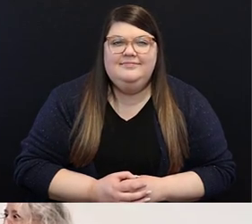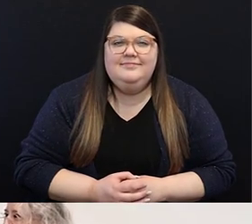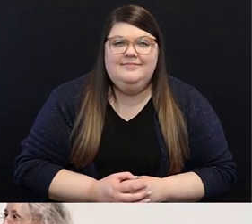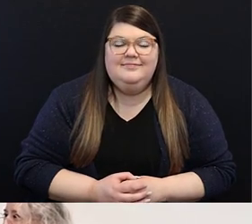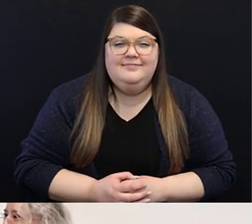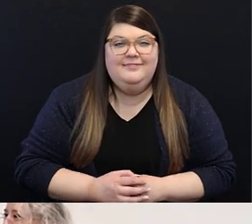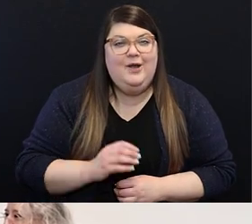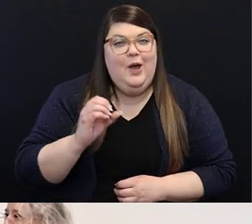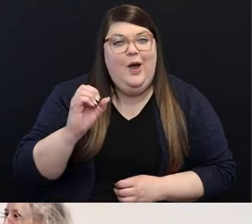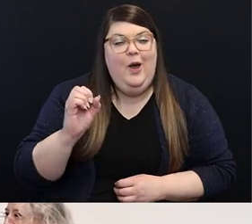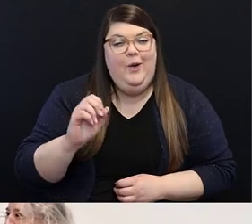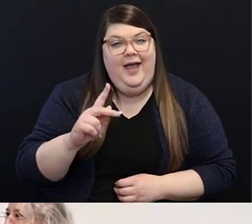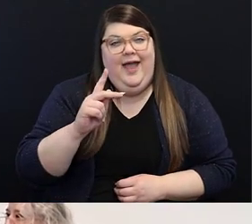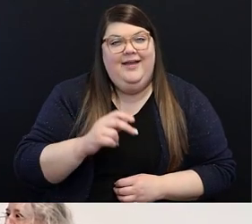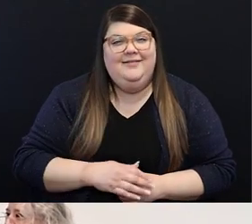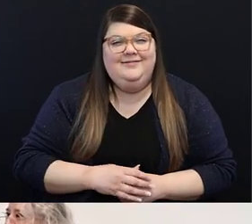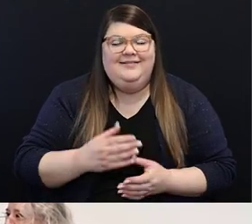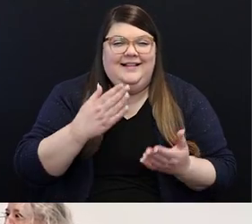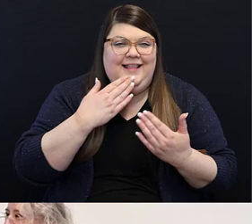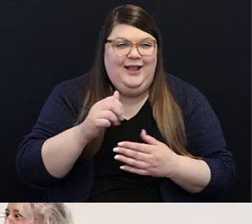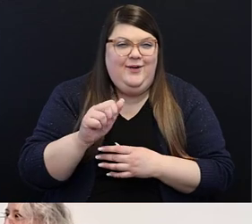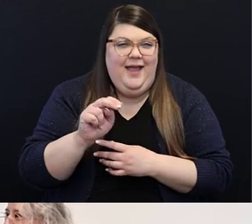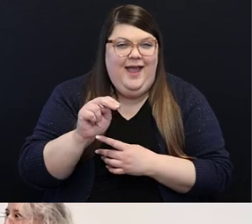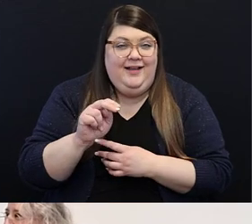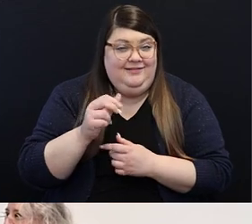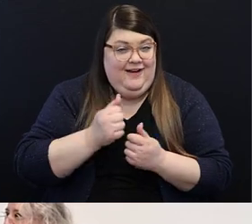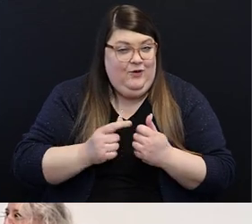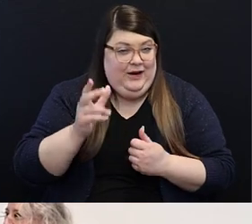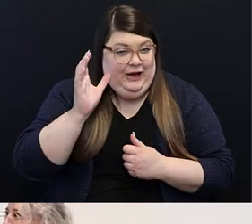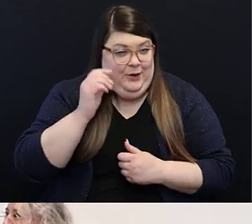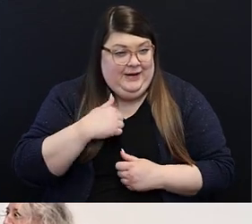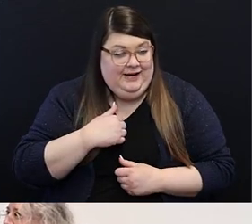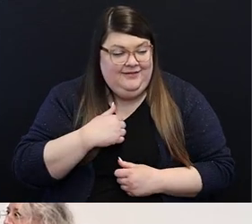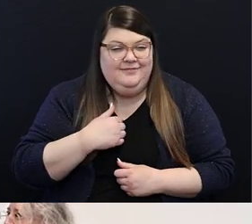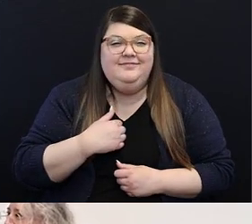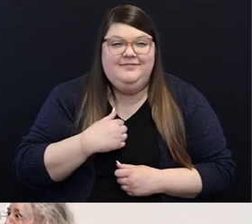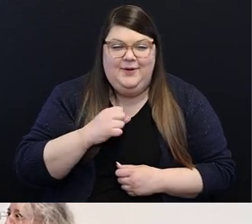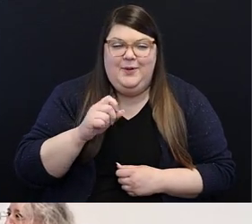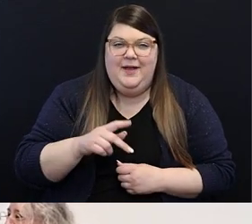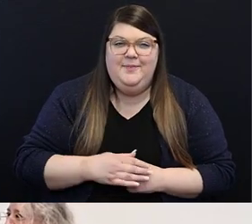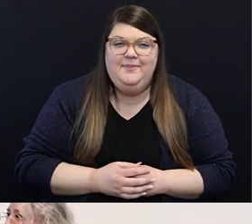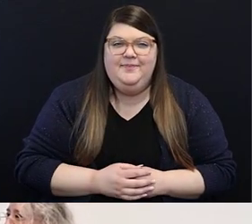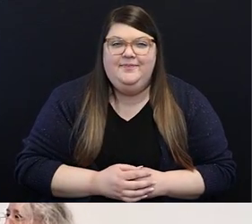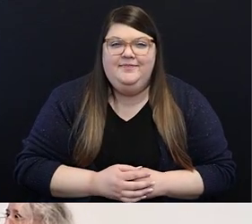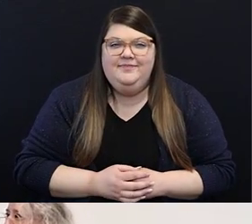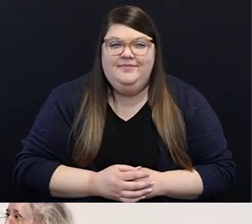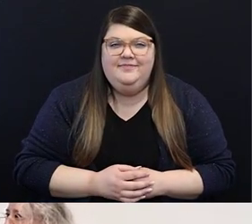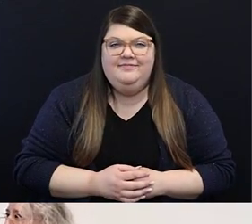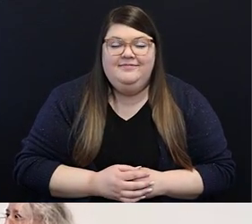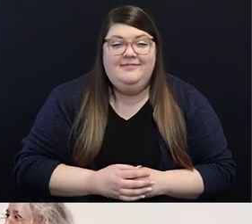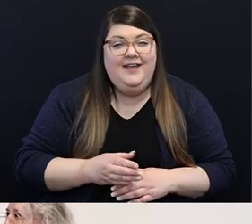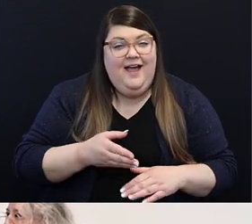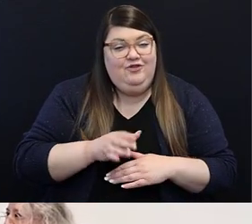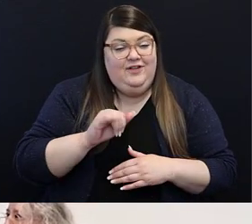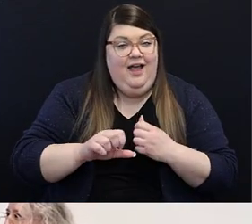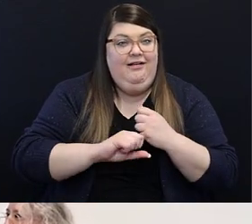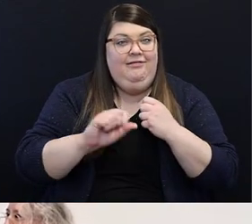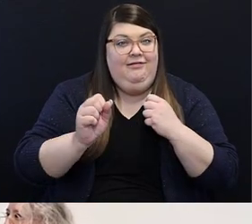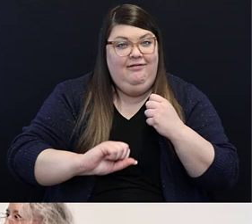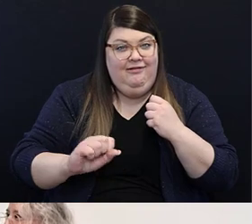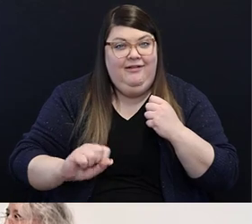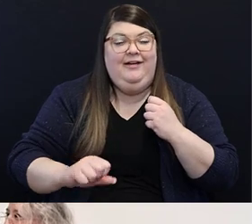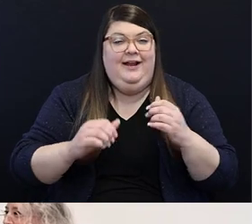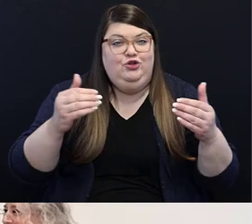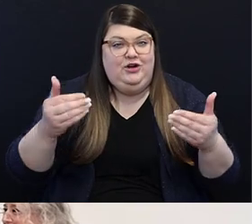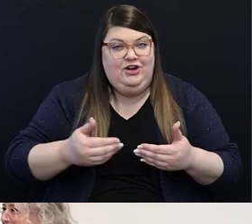Okay. Thank you, Anne. Can everyone hear me? Okay. After that lengthy introduction, I think we can wrap